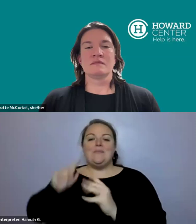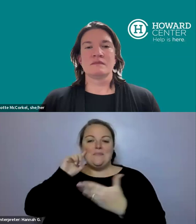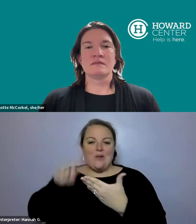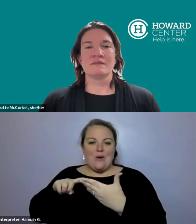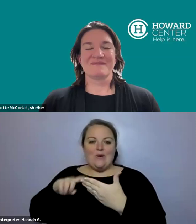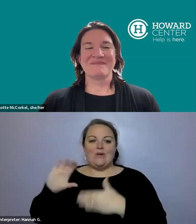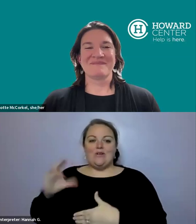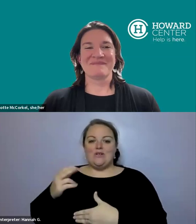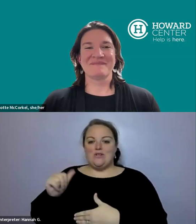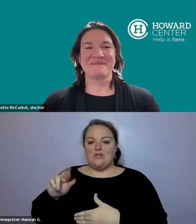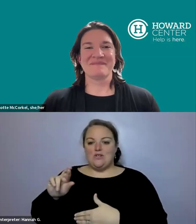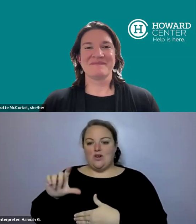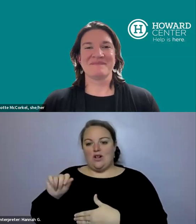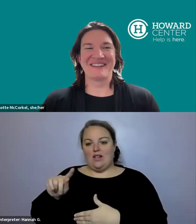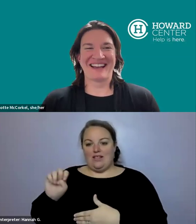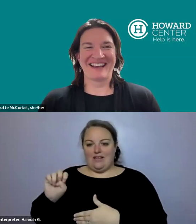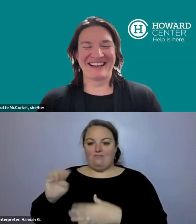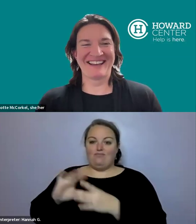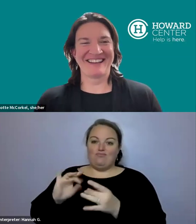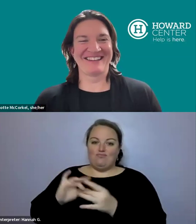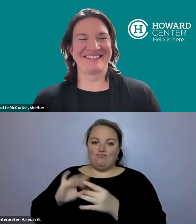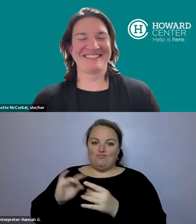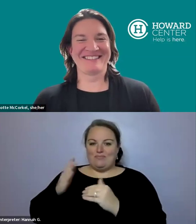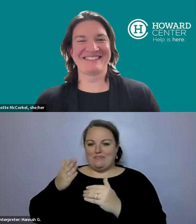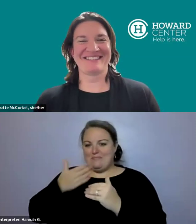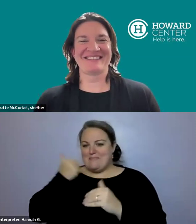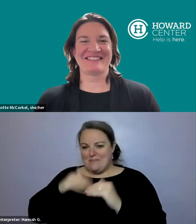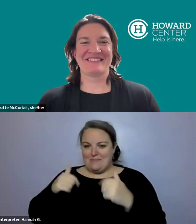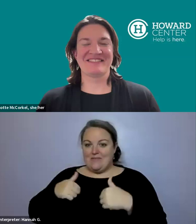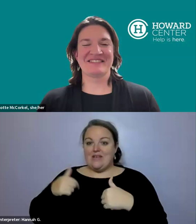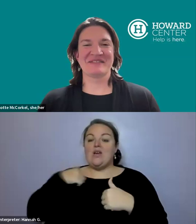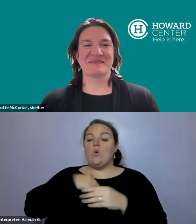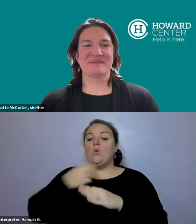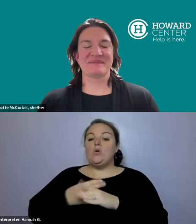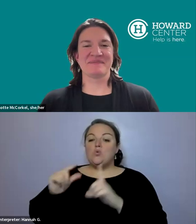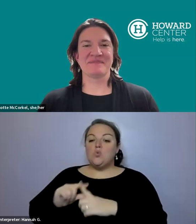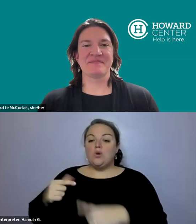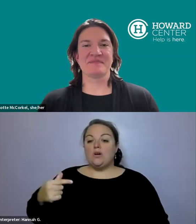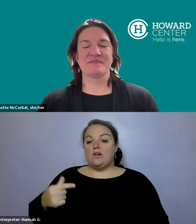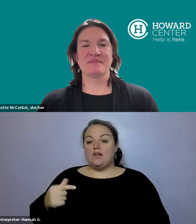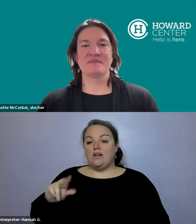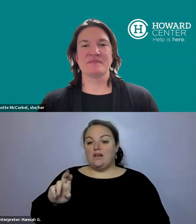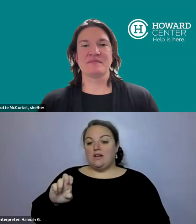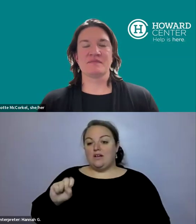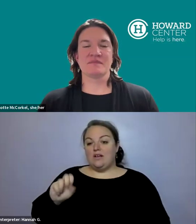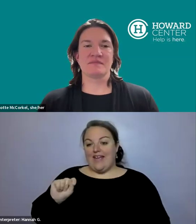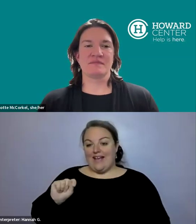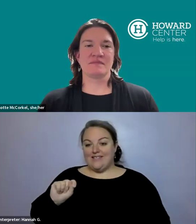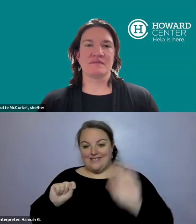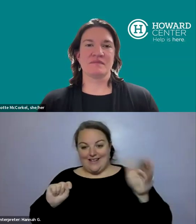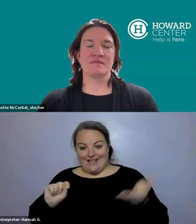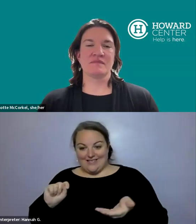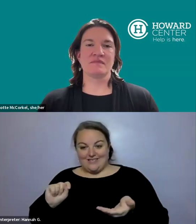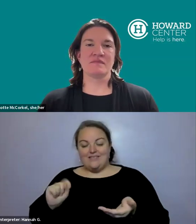Charlotte, Charlotte's much better at it than I am, but Charlotte and I using the word guest And that's one of, while it's a